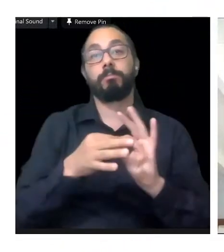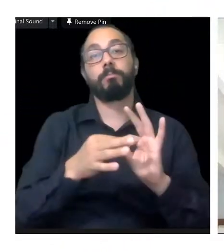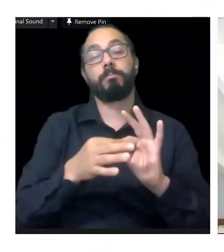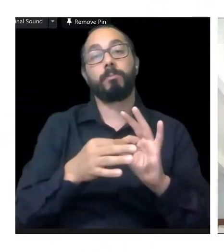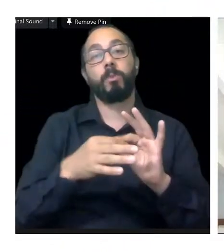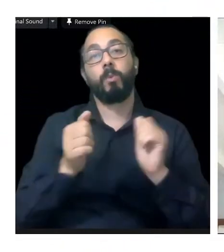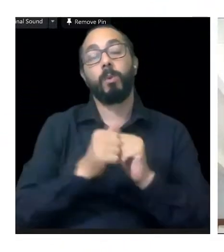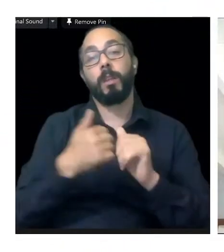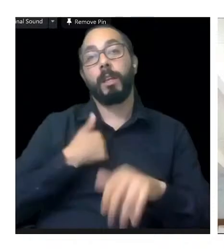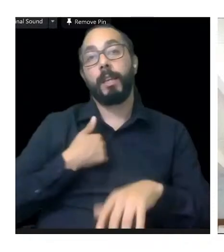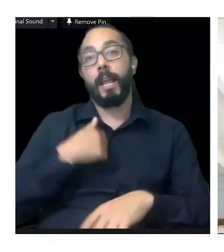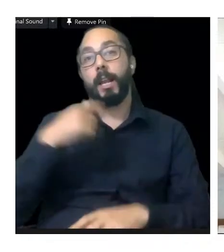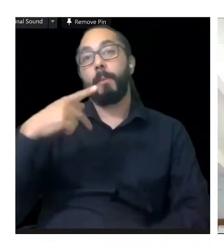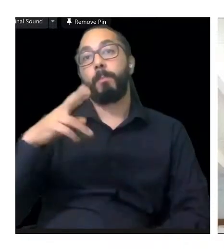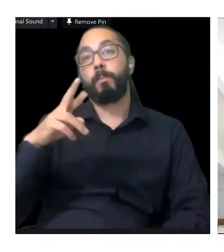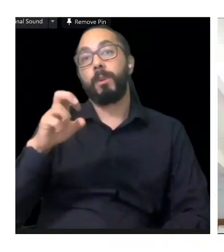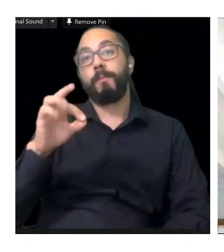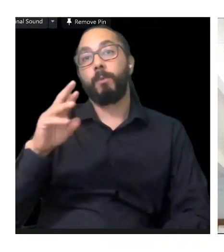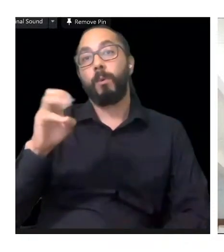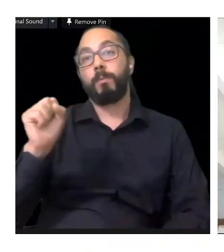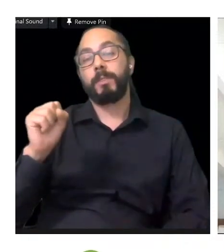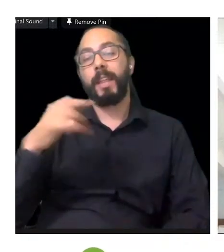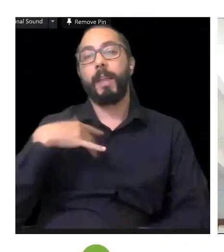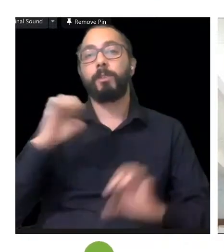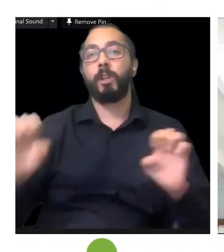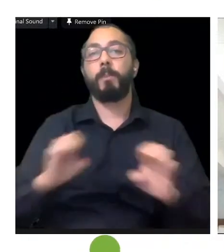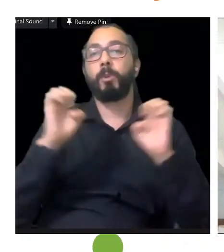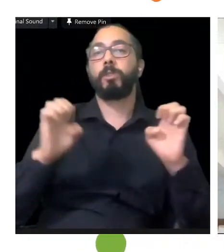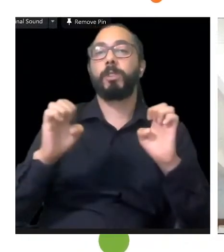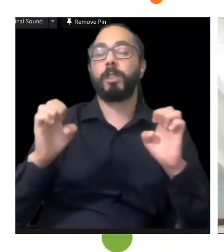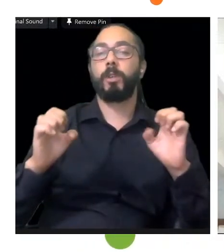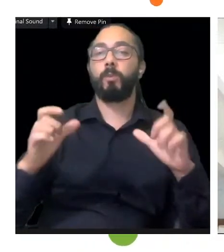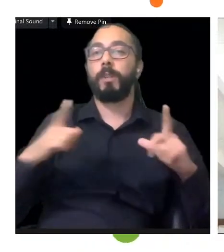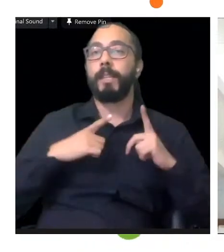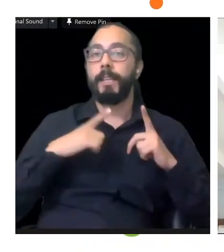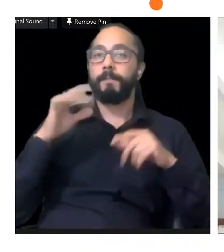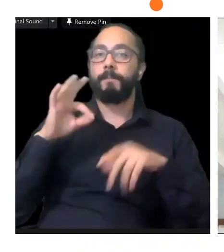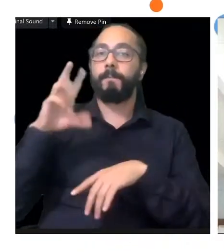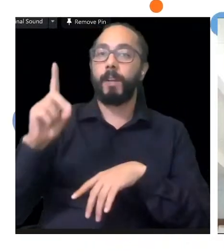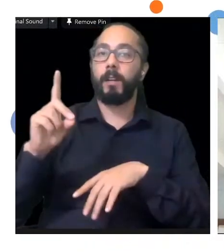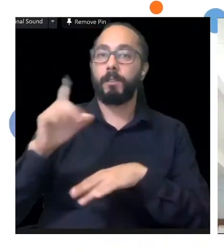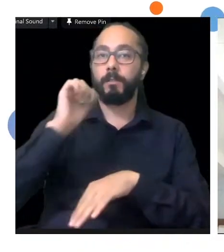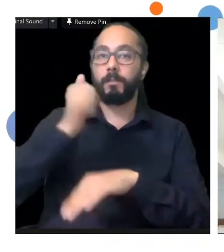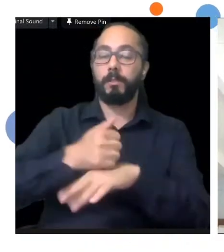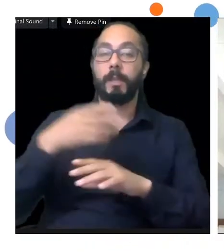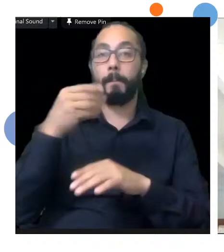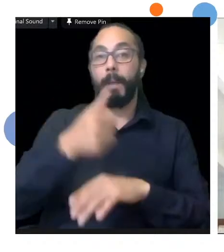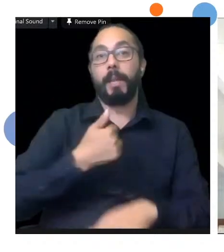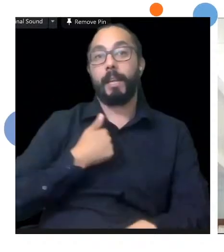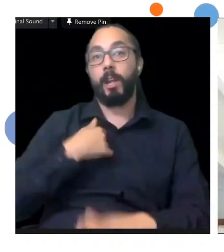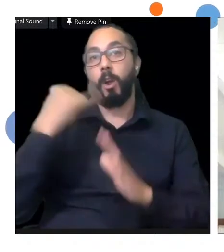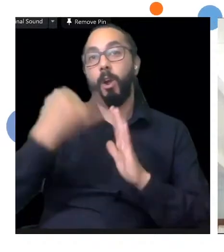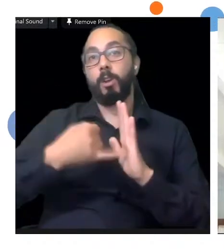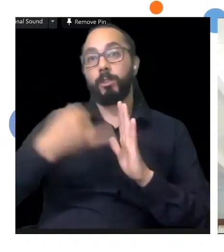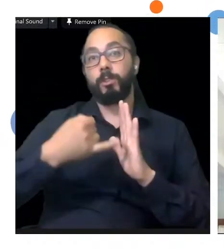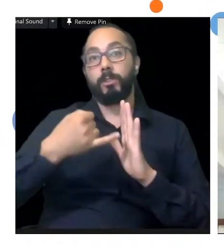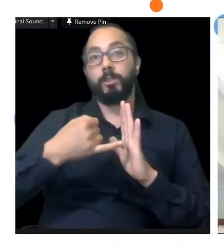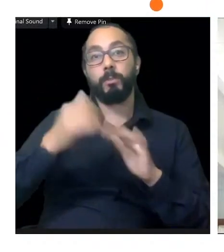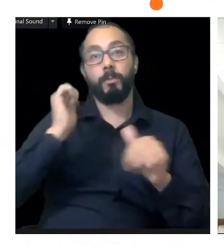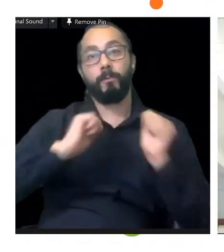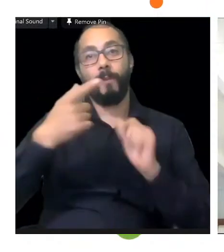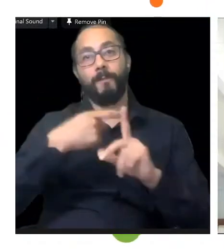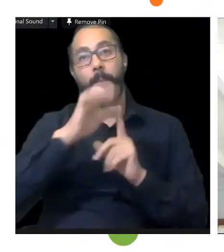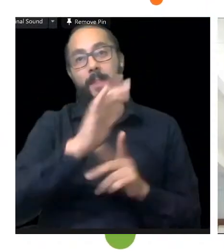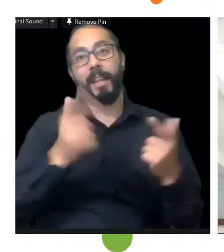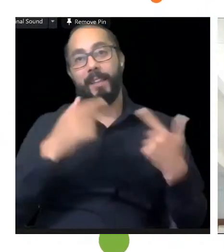our emergency relief fund that we started up at the beginning of the pandemic to pay Canadian artists to perform out of their living rooms. So that